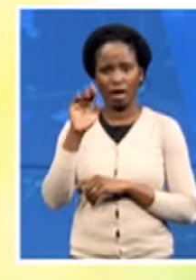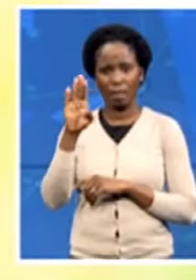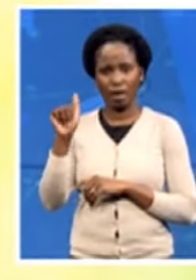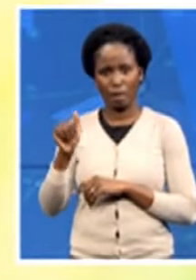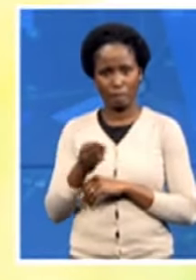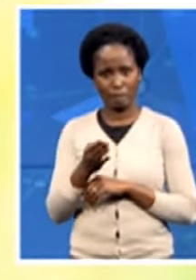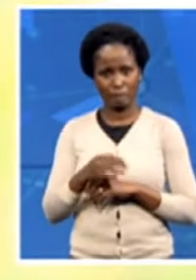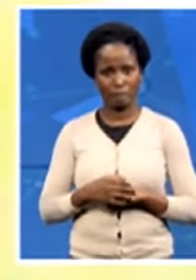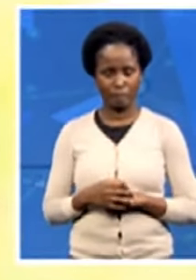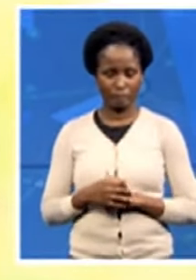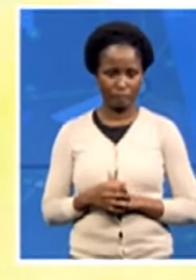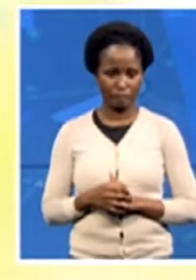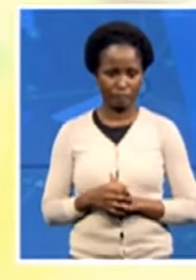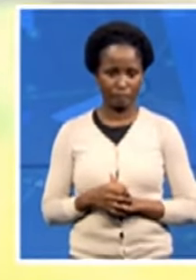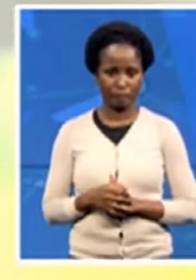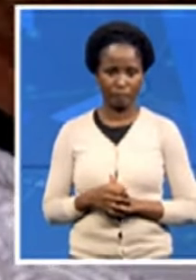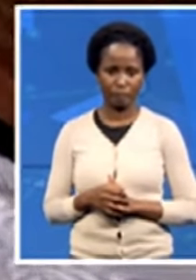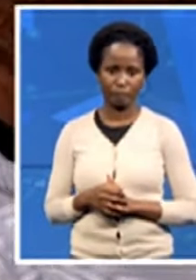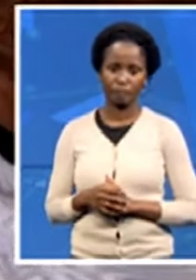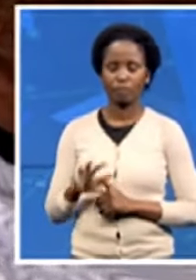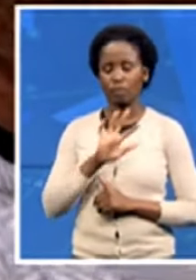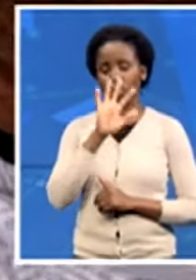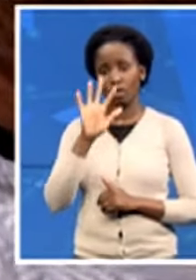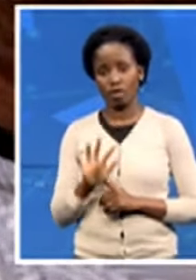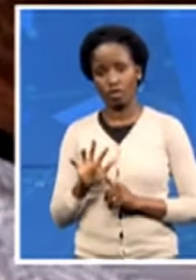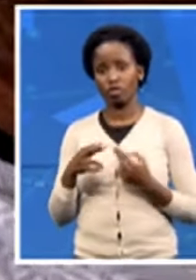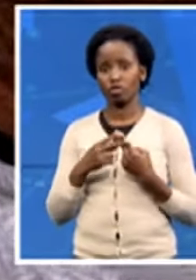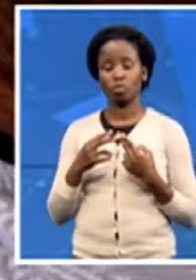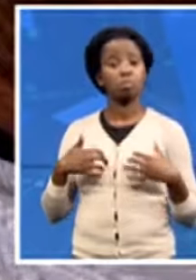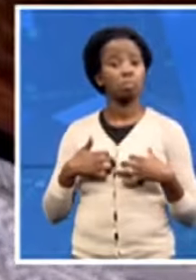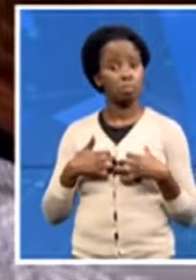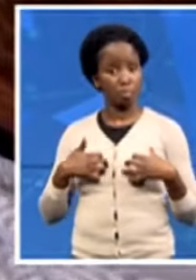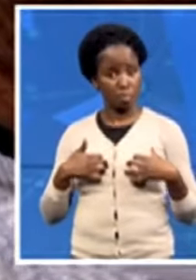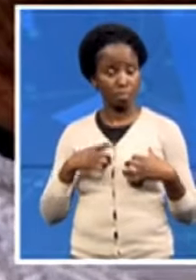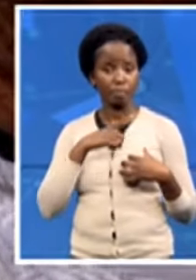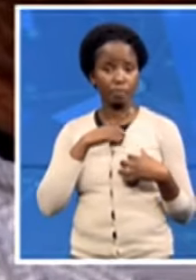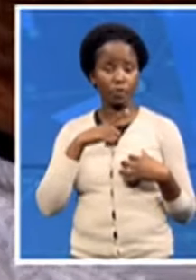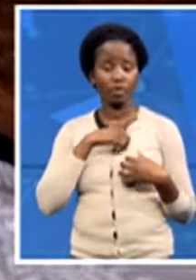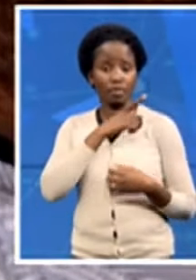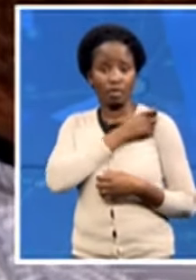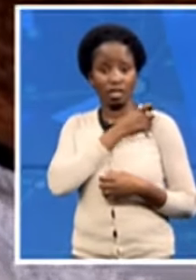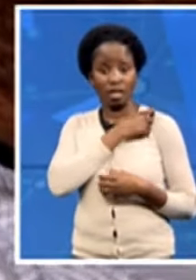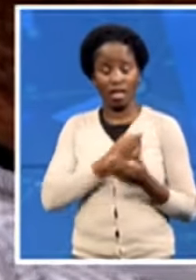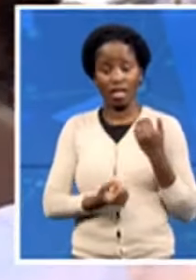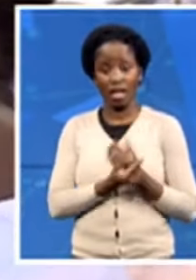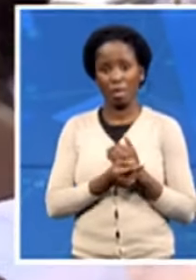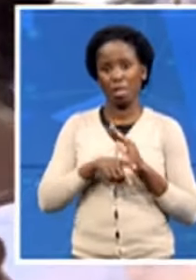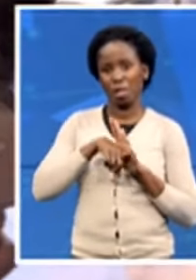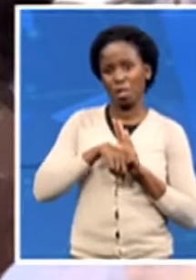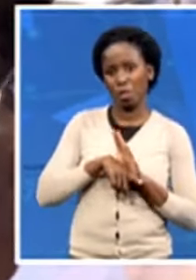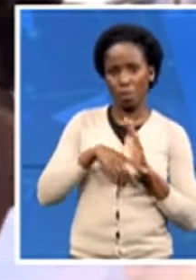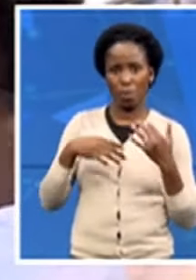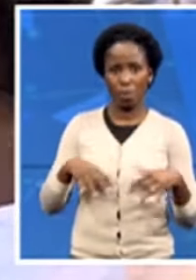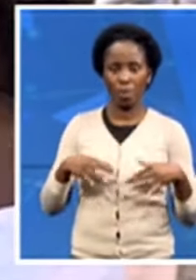The African Union is worried that vaccine supply on the continent remains low, with only 104 million people having received